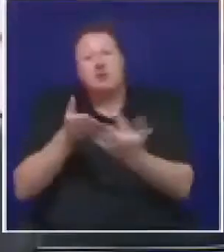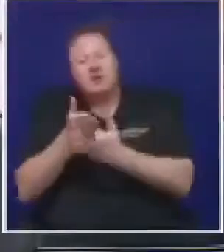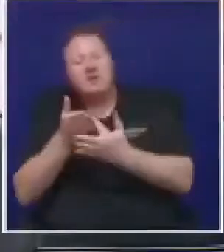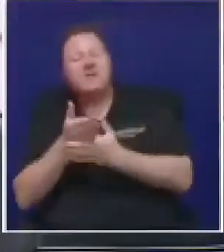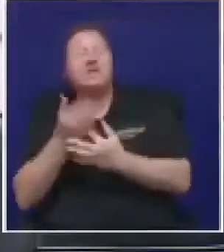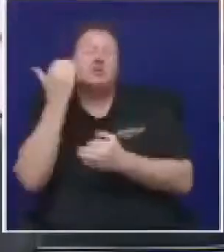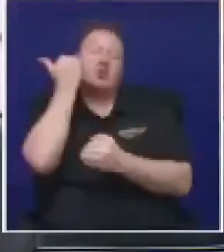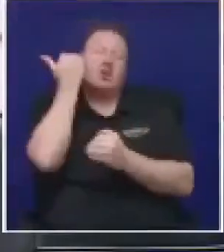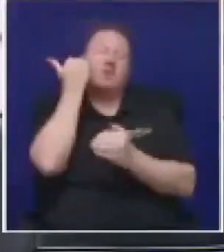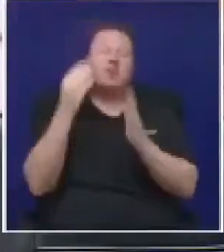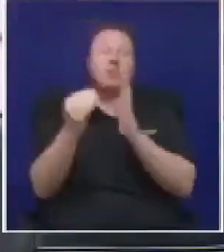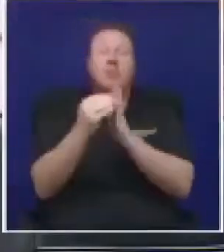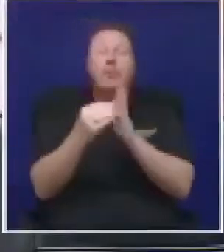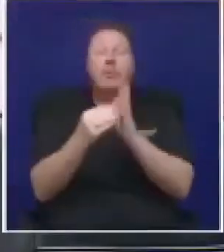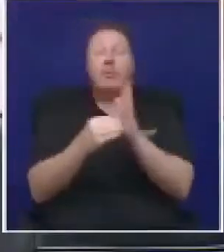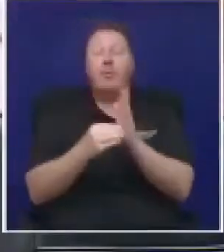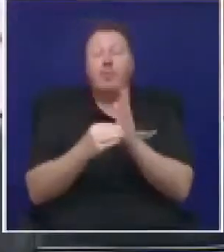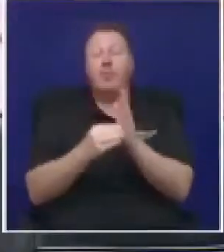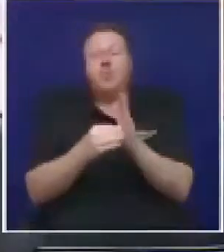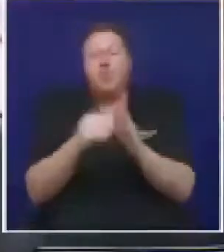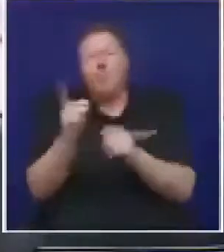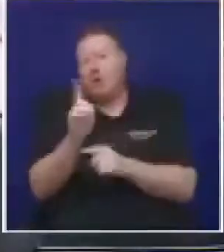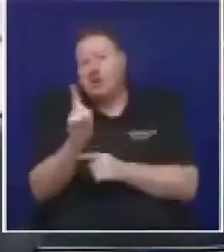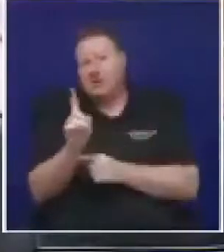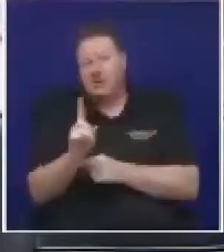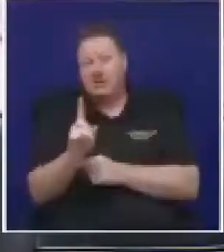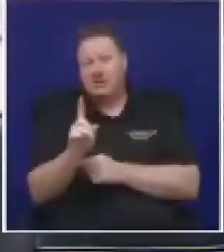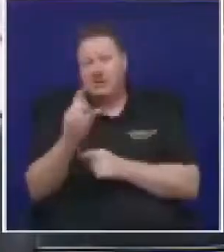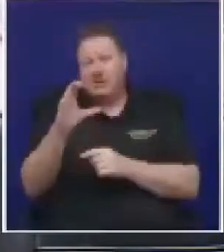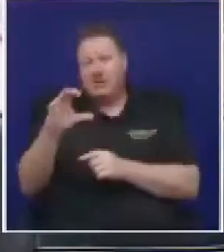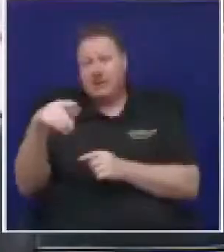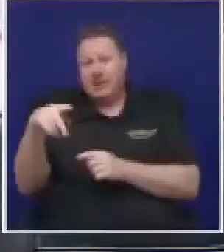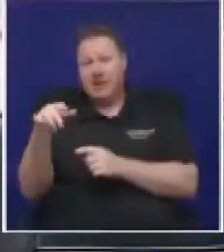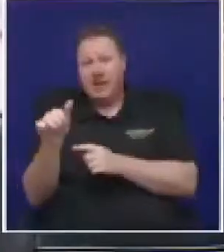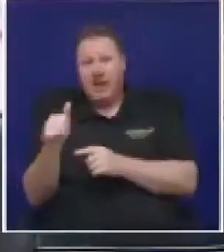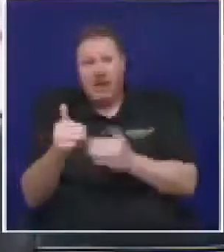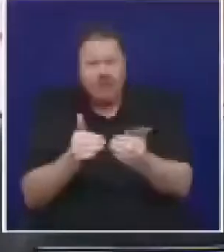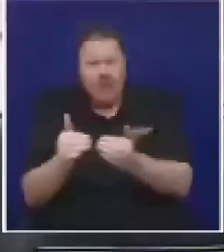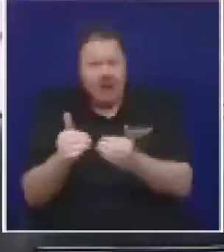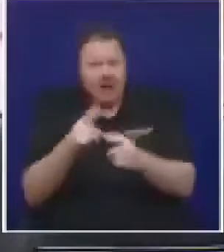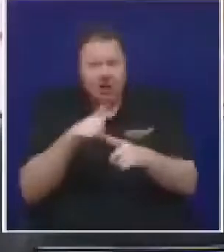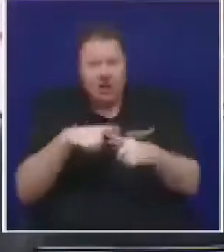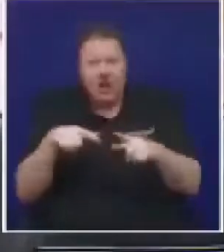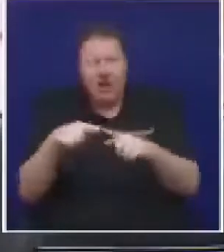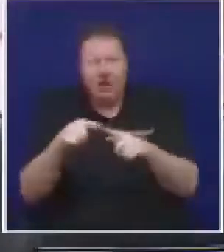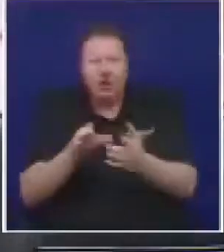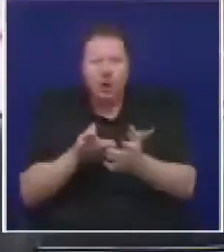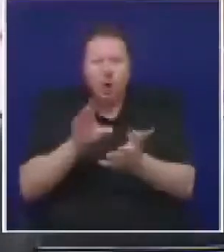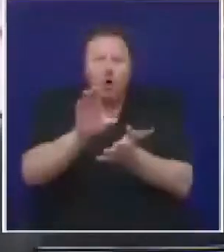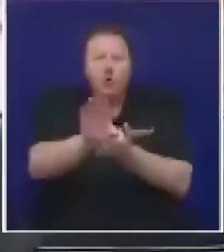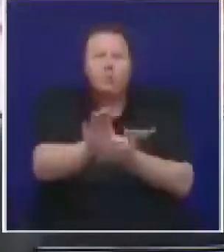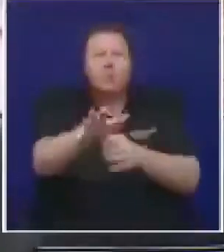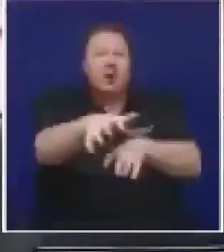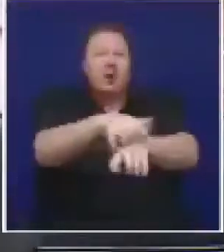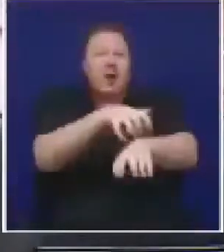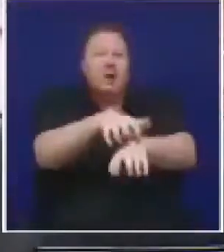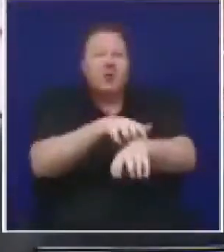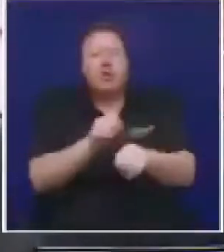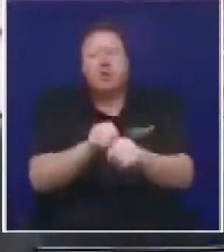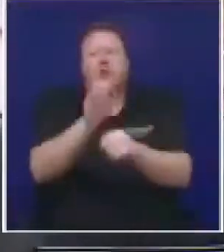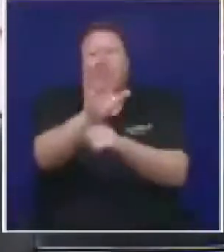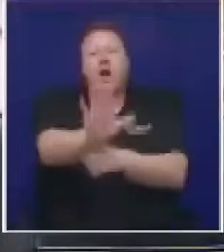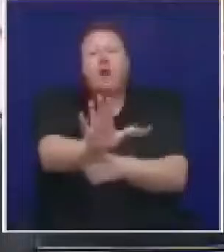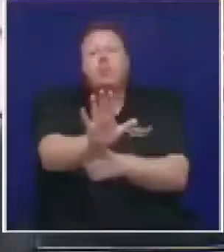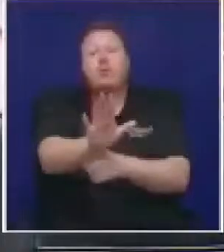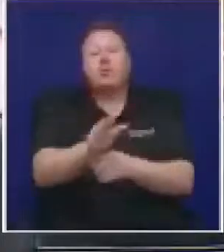implemented to ensure that CPA managed land contributes effectively to agricultural output,